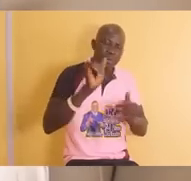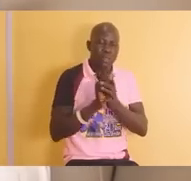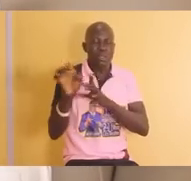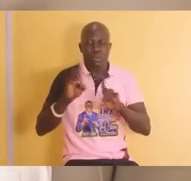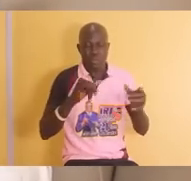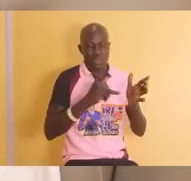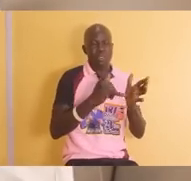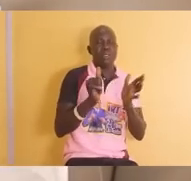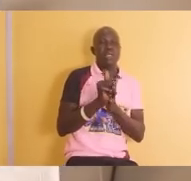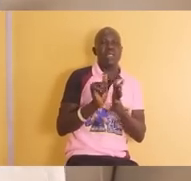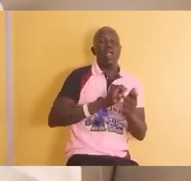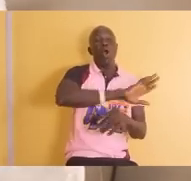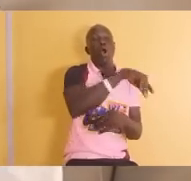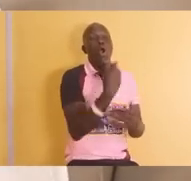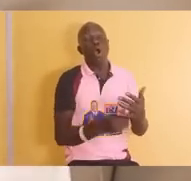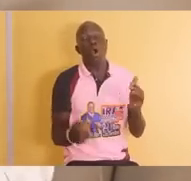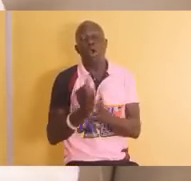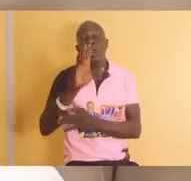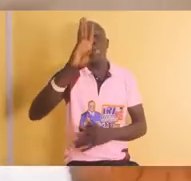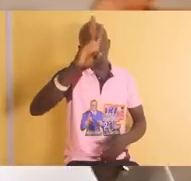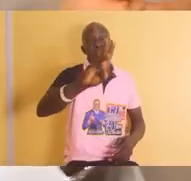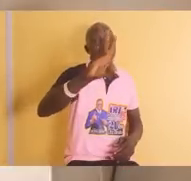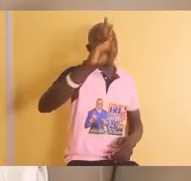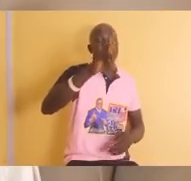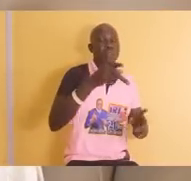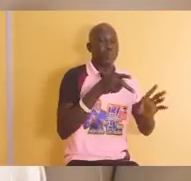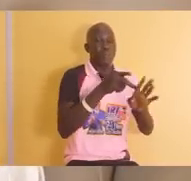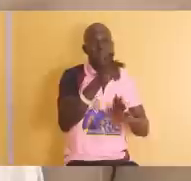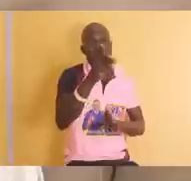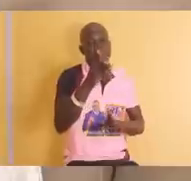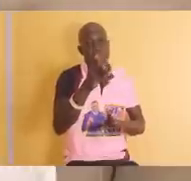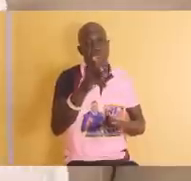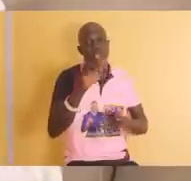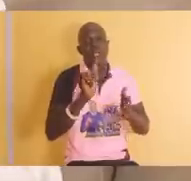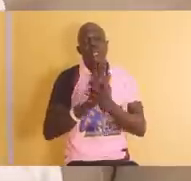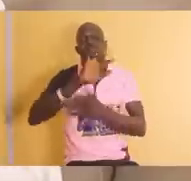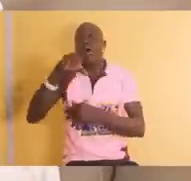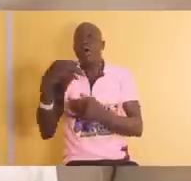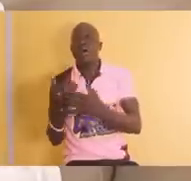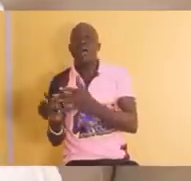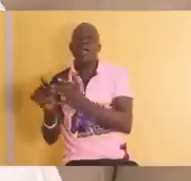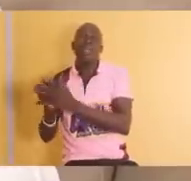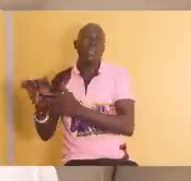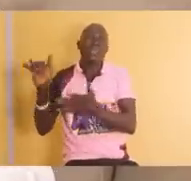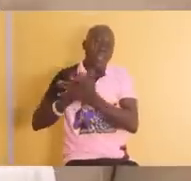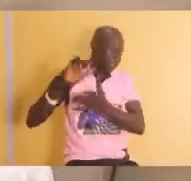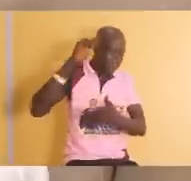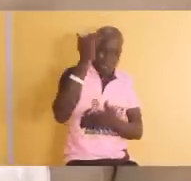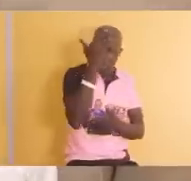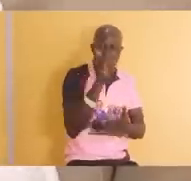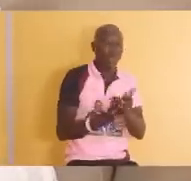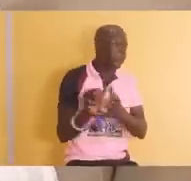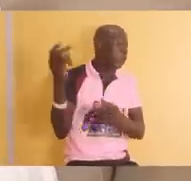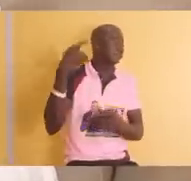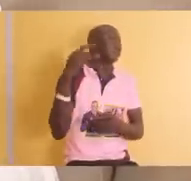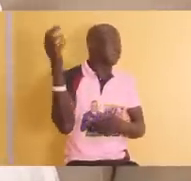ṣe. And they've done that. Gbogbo àwọn 66 ẹ̀dẹ̀ perfect. All those 66 were perfect. Lára ohun wọn náà lè ti gbọ́ ẹnìkan. Pass on